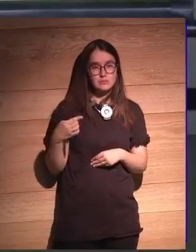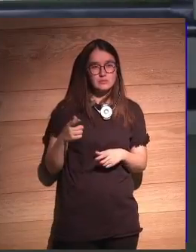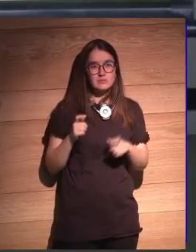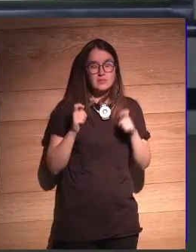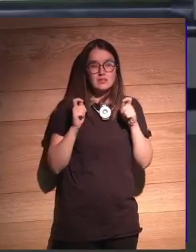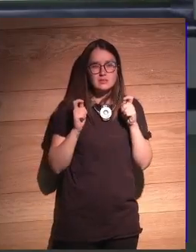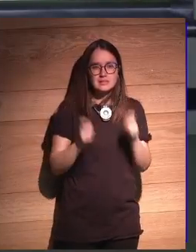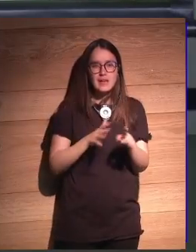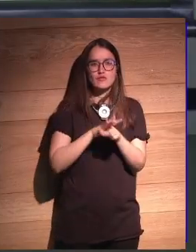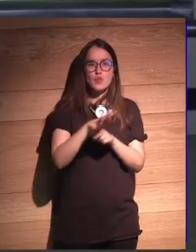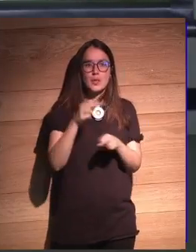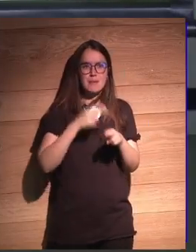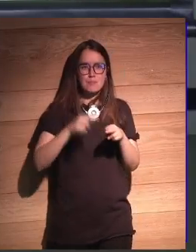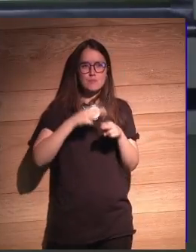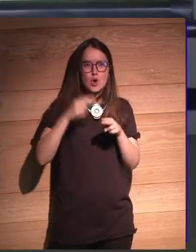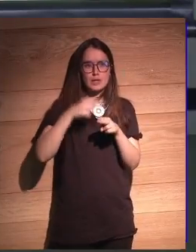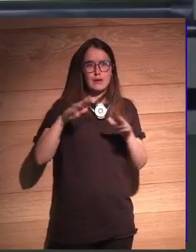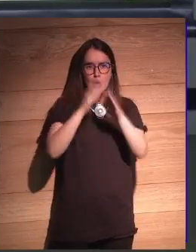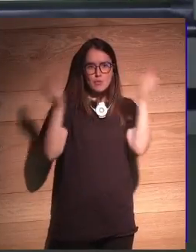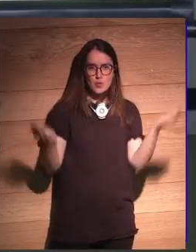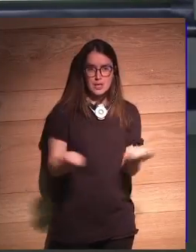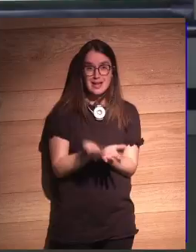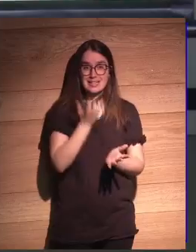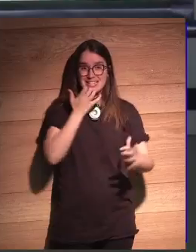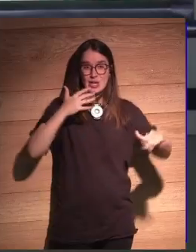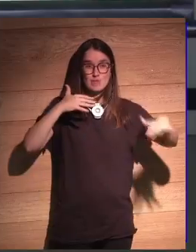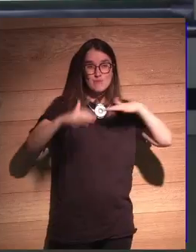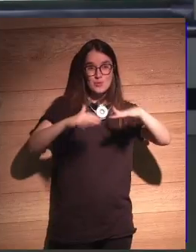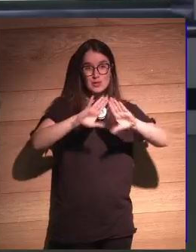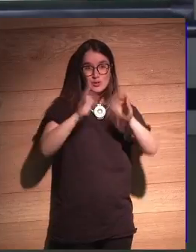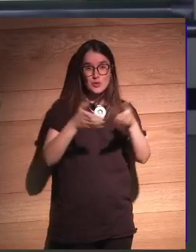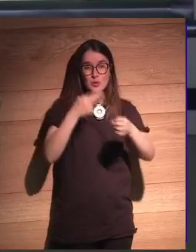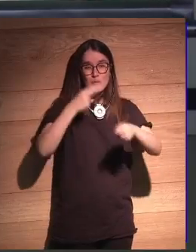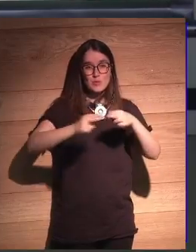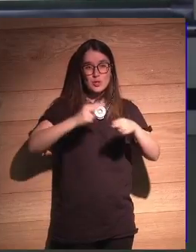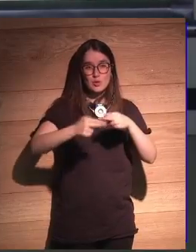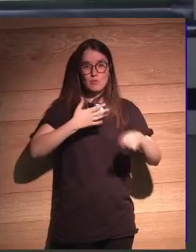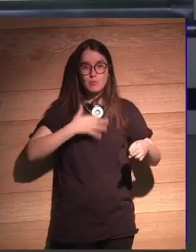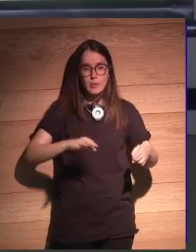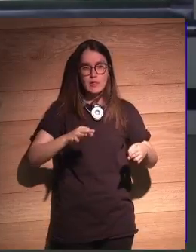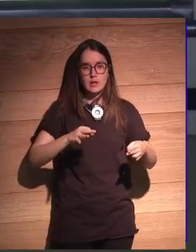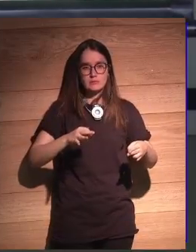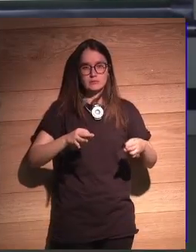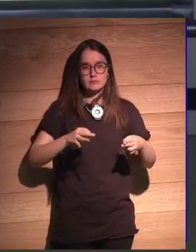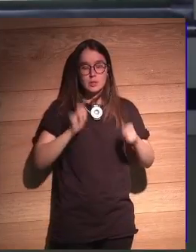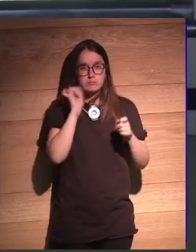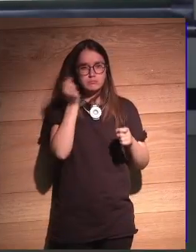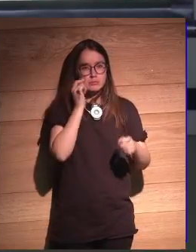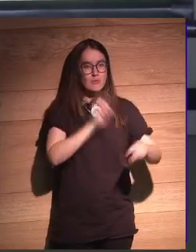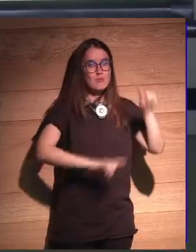And if movements and political groups can seize this as an issue and frame it